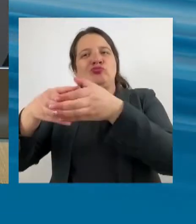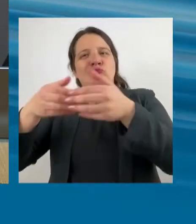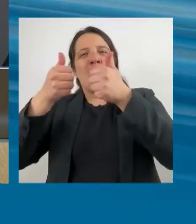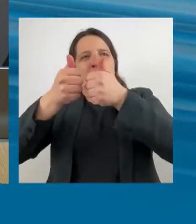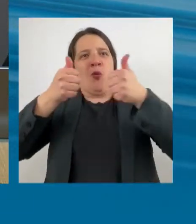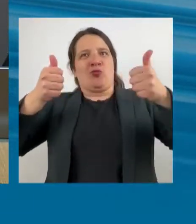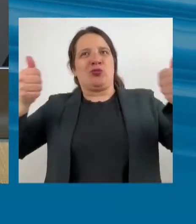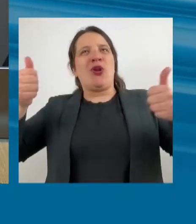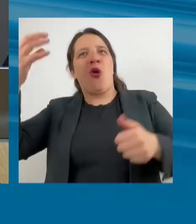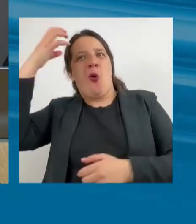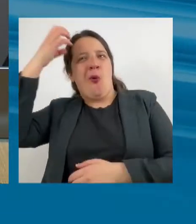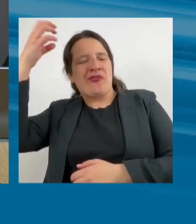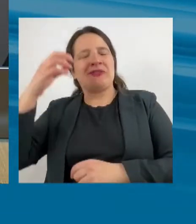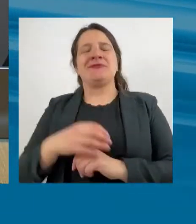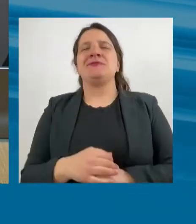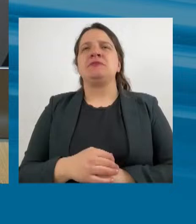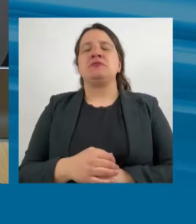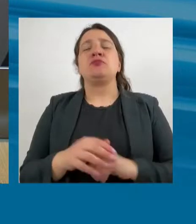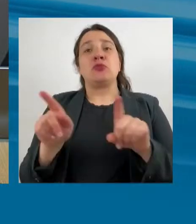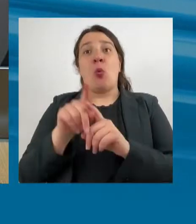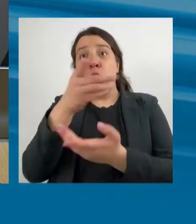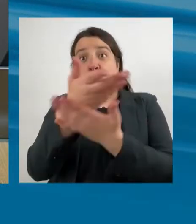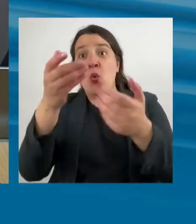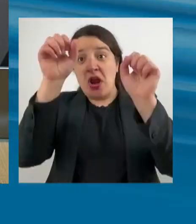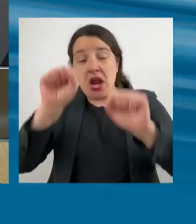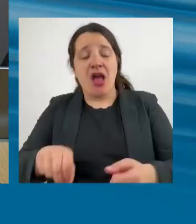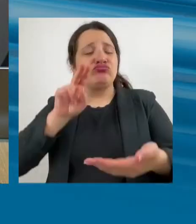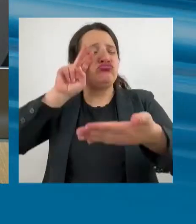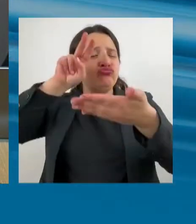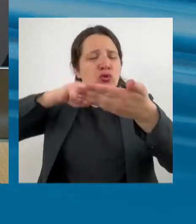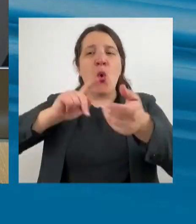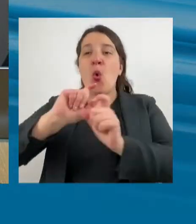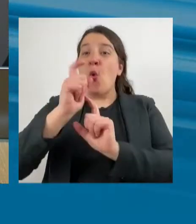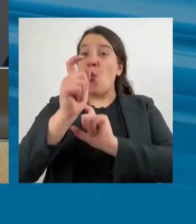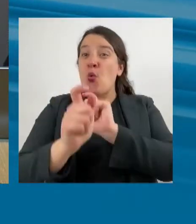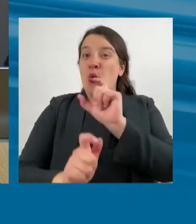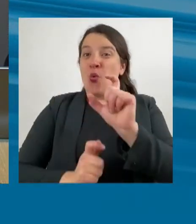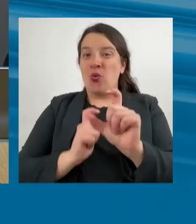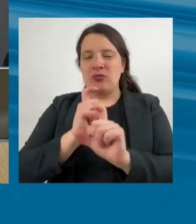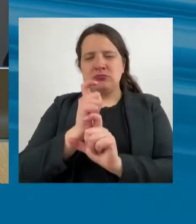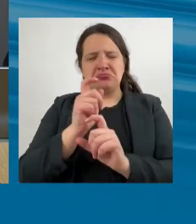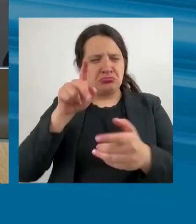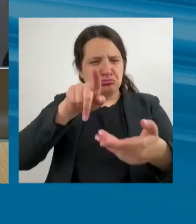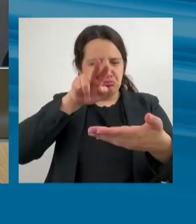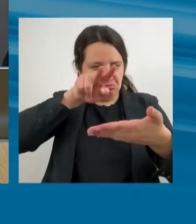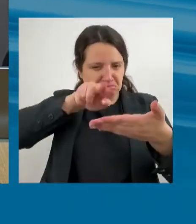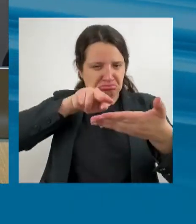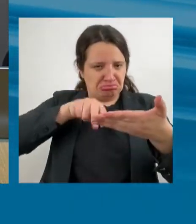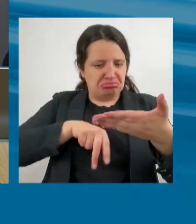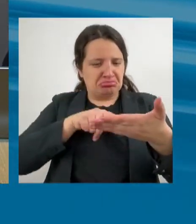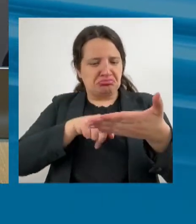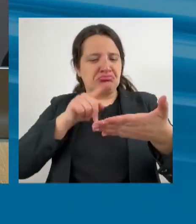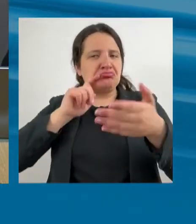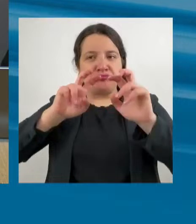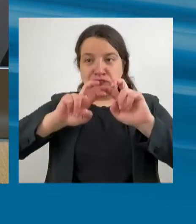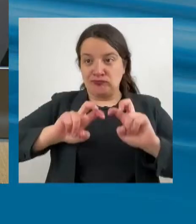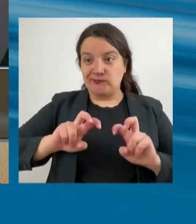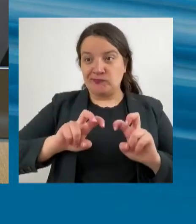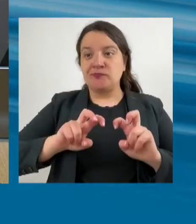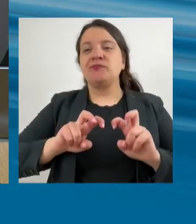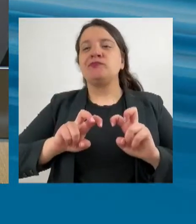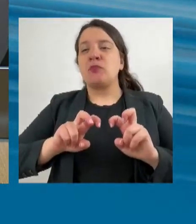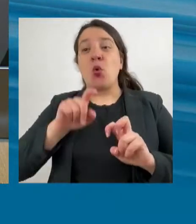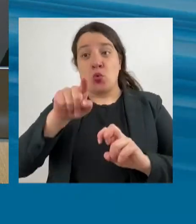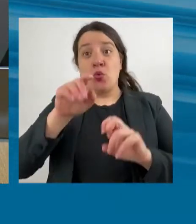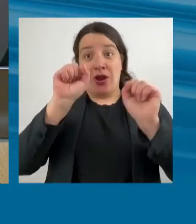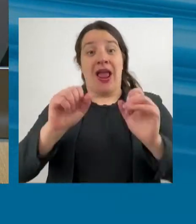Google, this algorithmic bias, if you Google poor countries, Africa is going to pop up,